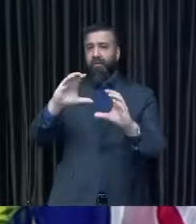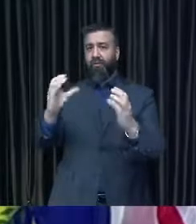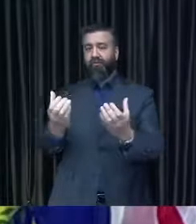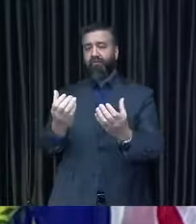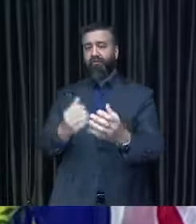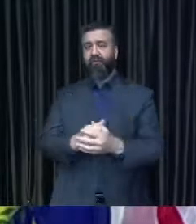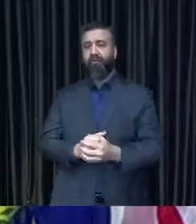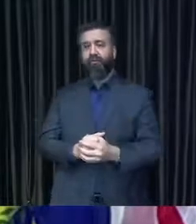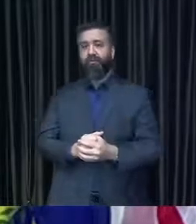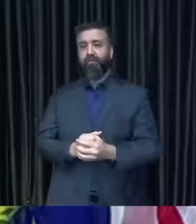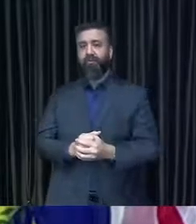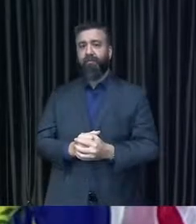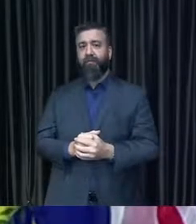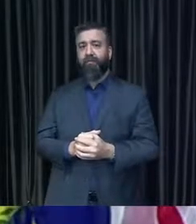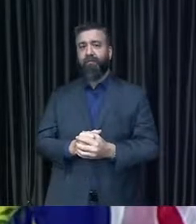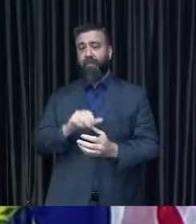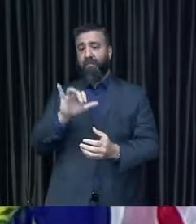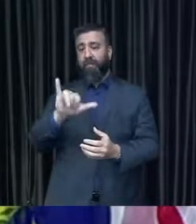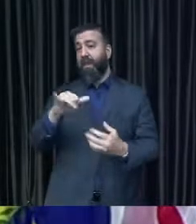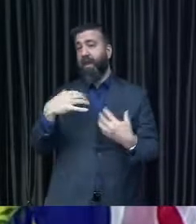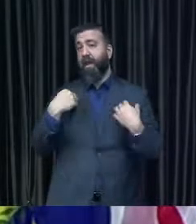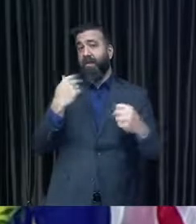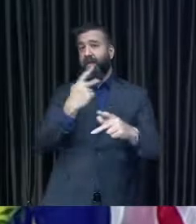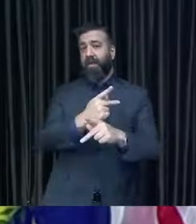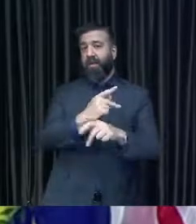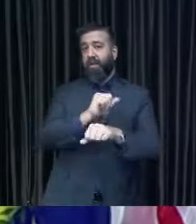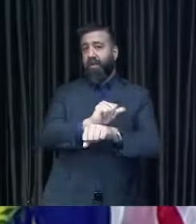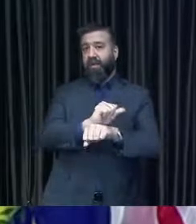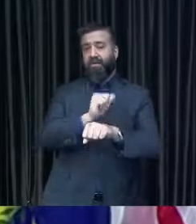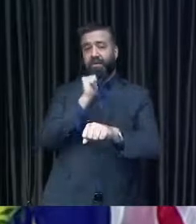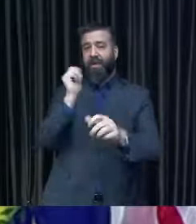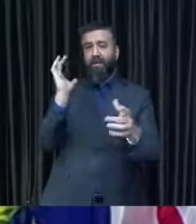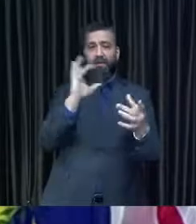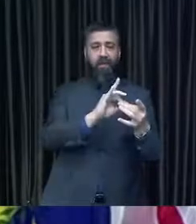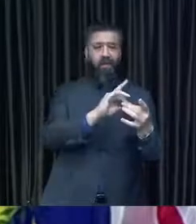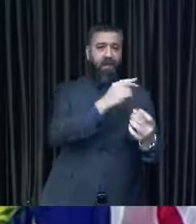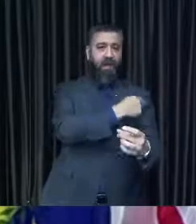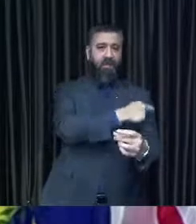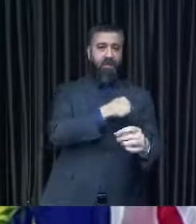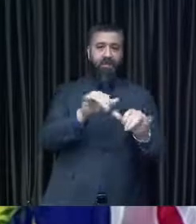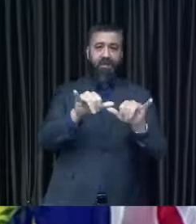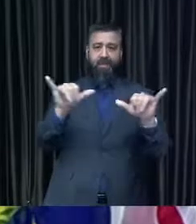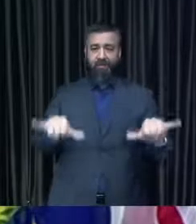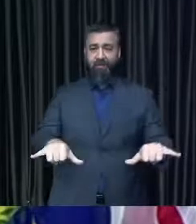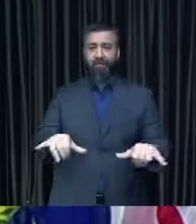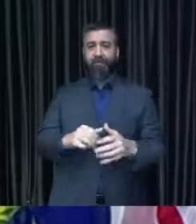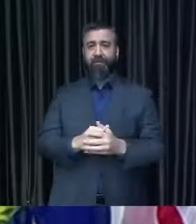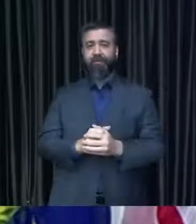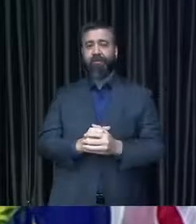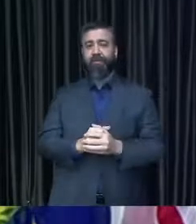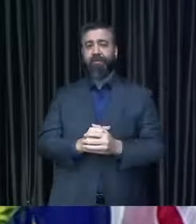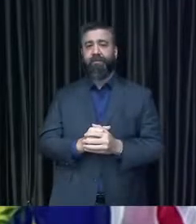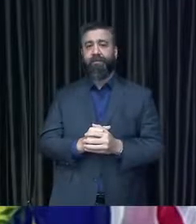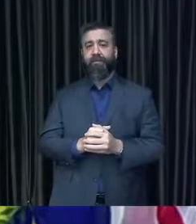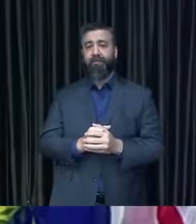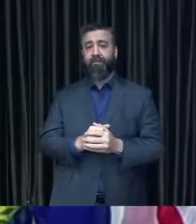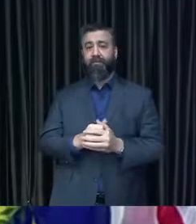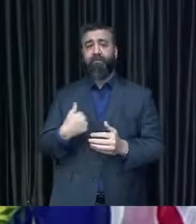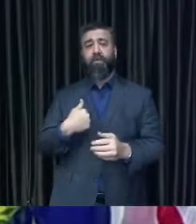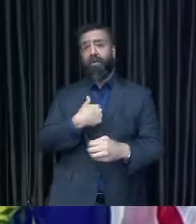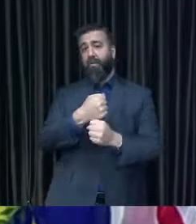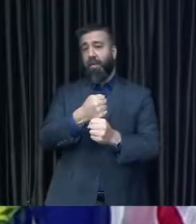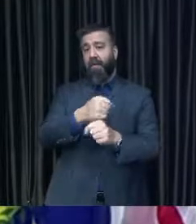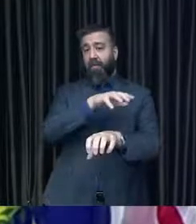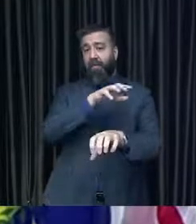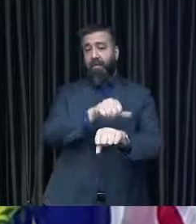state. These are healthcare workers not affiliated with one of our hospital systems. We are scheduling 100 people